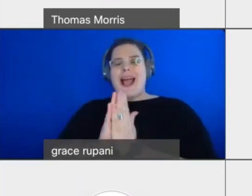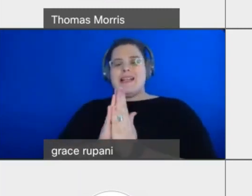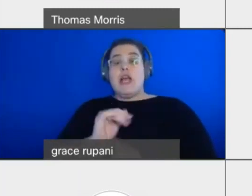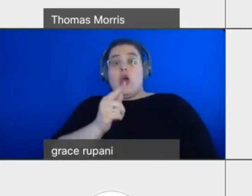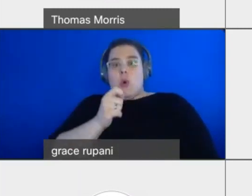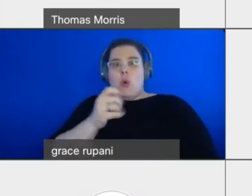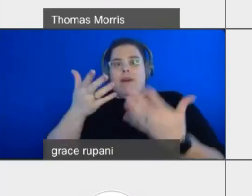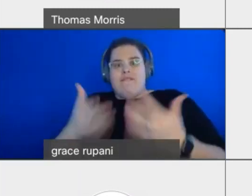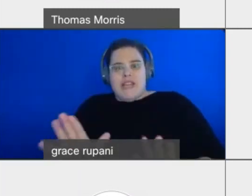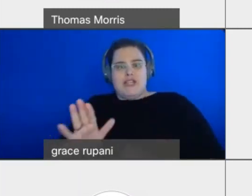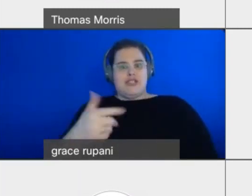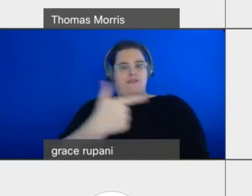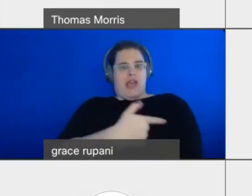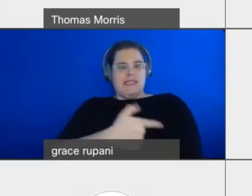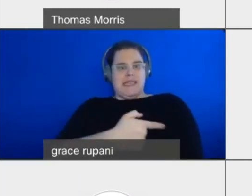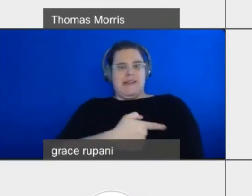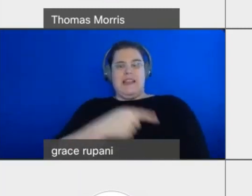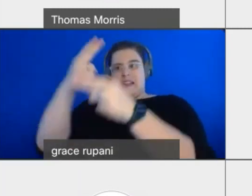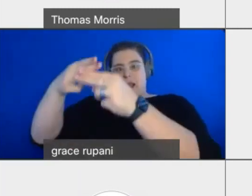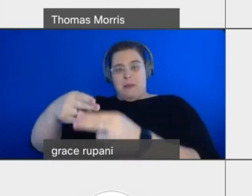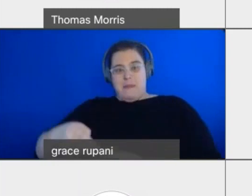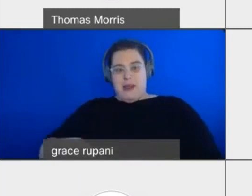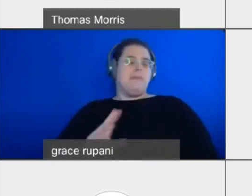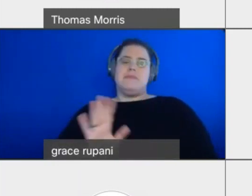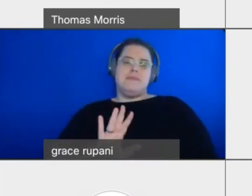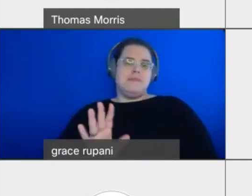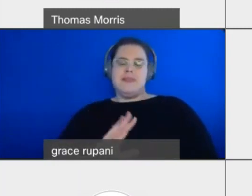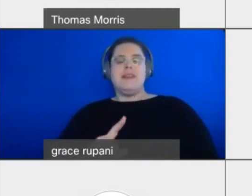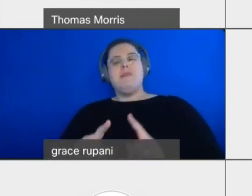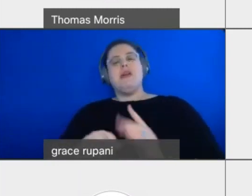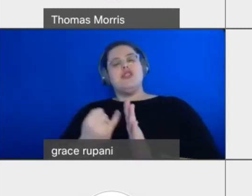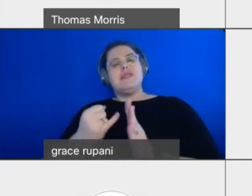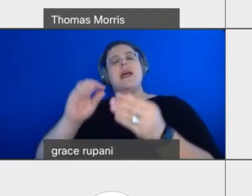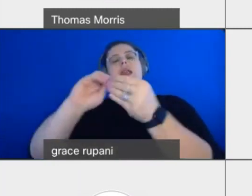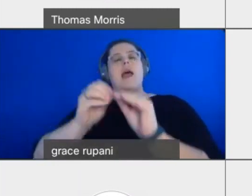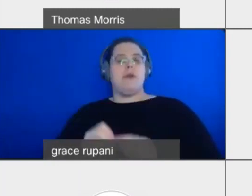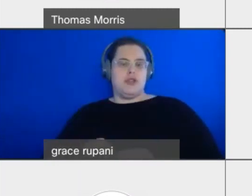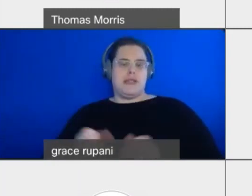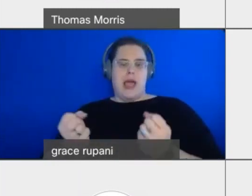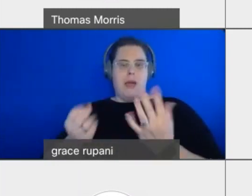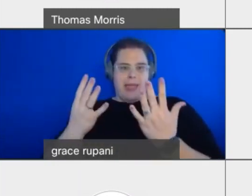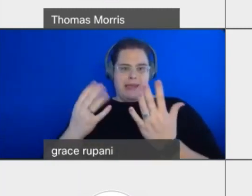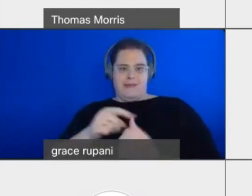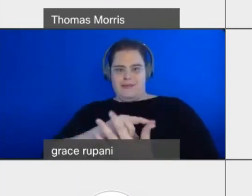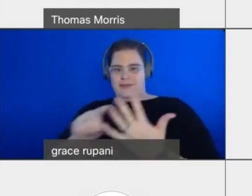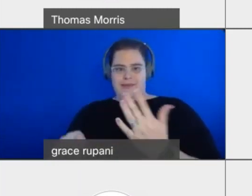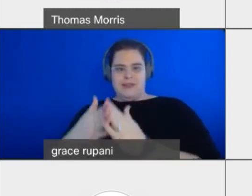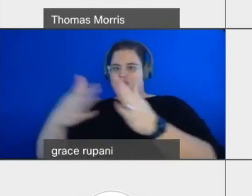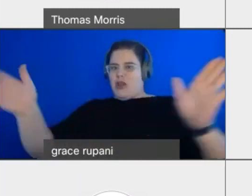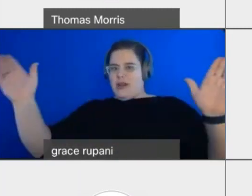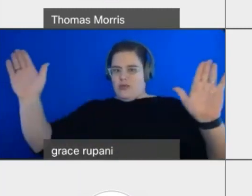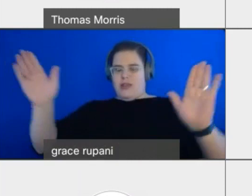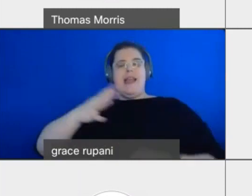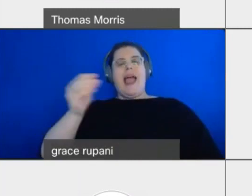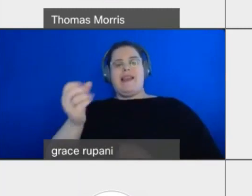to get is just the numbers of people and then, some understanding of where those folks work. And because there is overlap